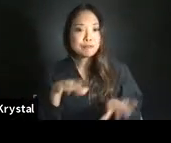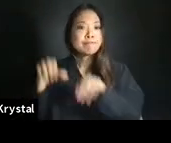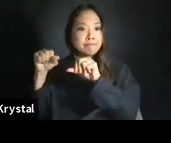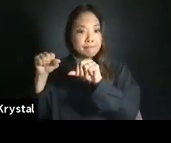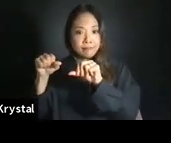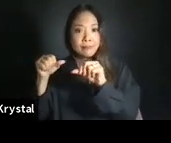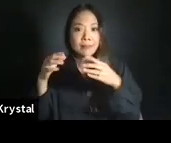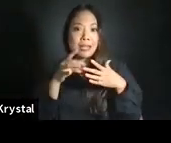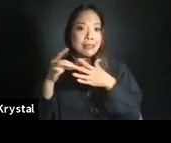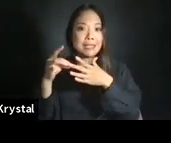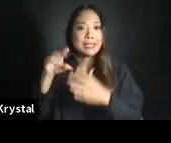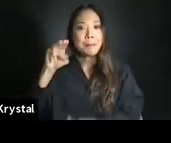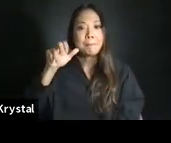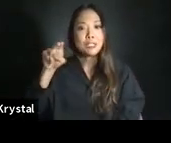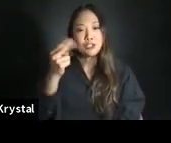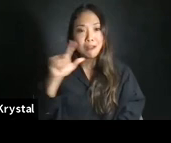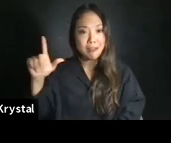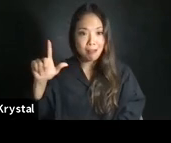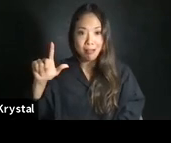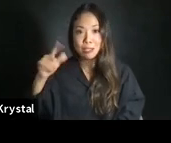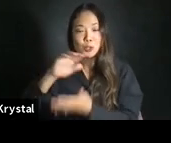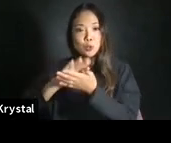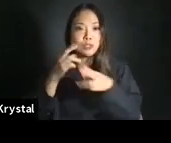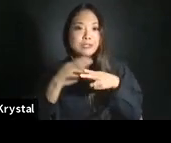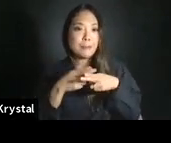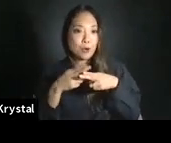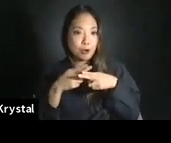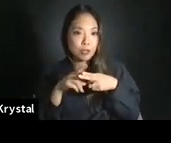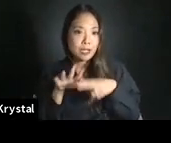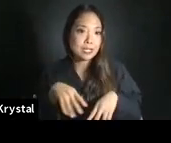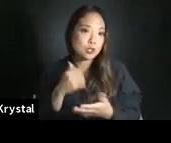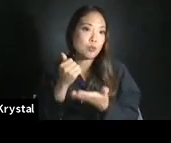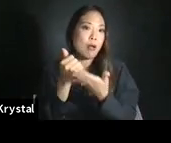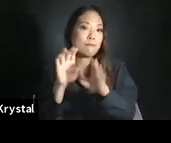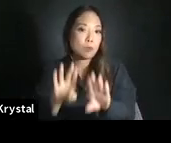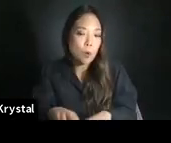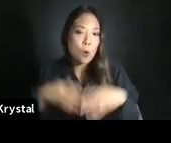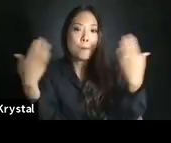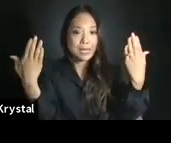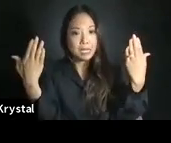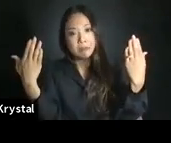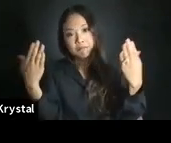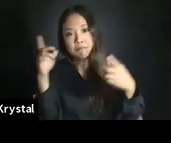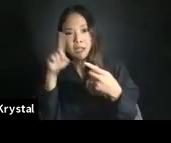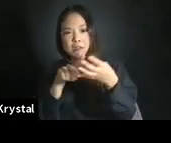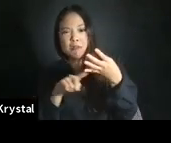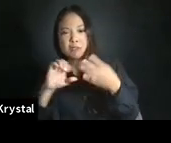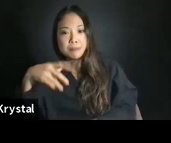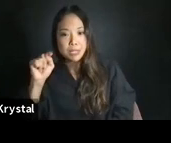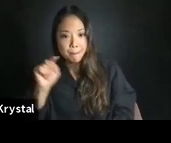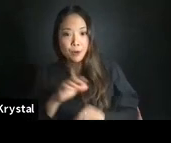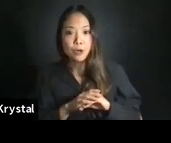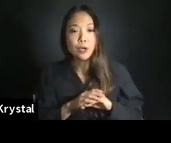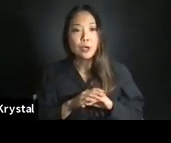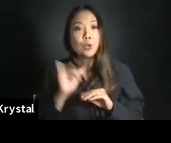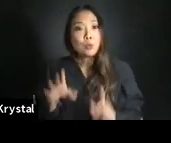pilot school temporarily and assist in opening school through the end of september we aim to name an interim leader by